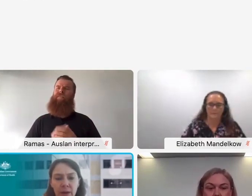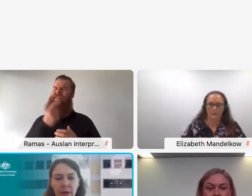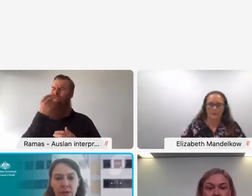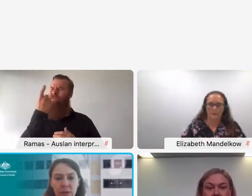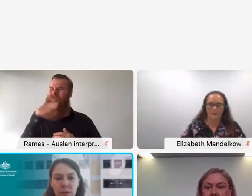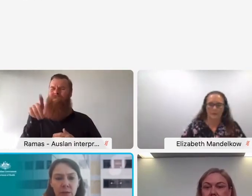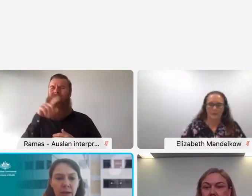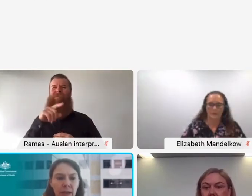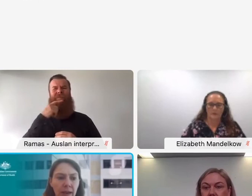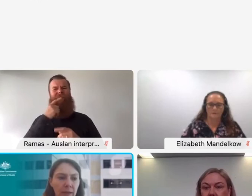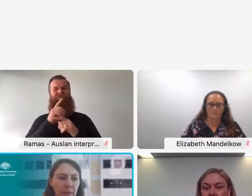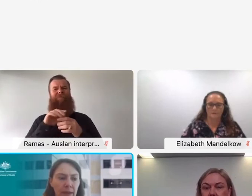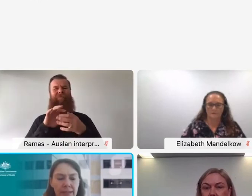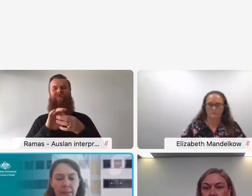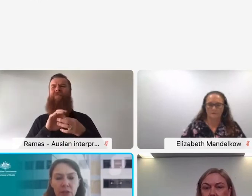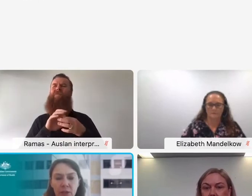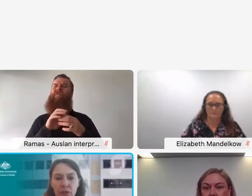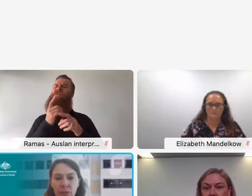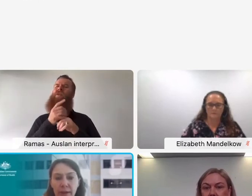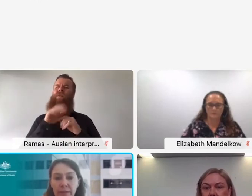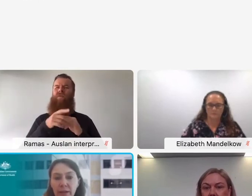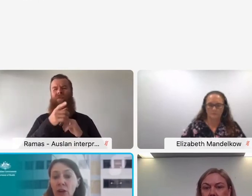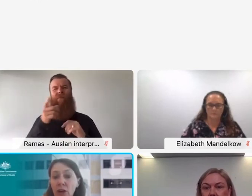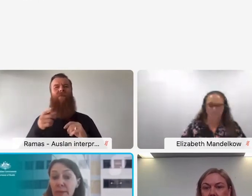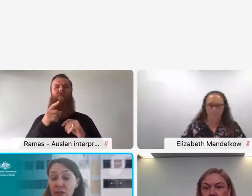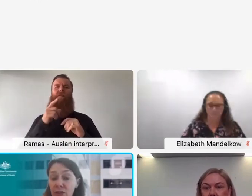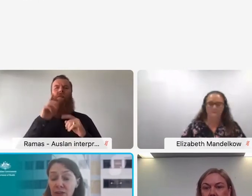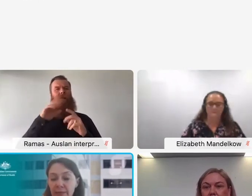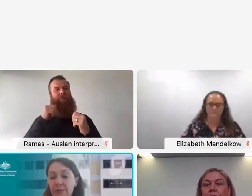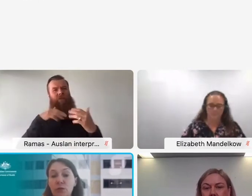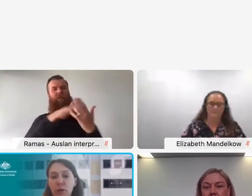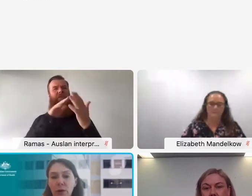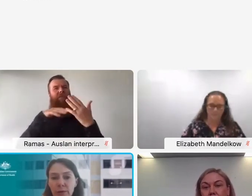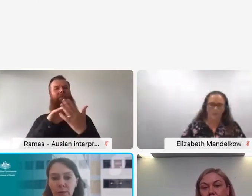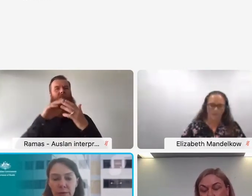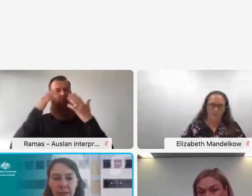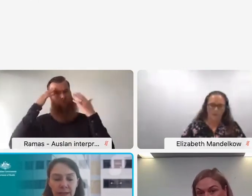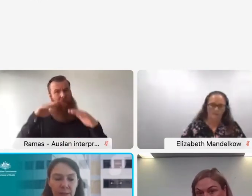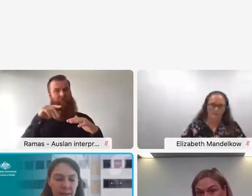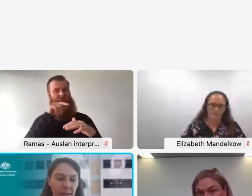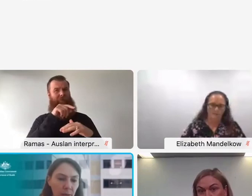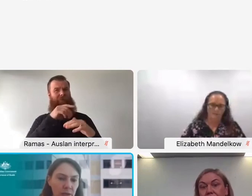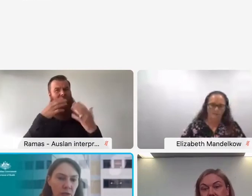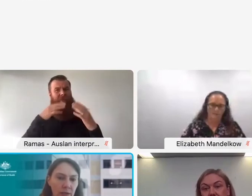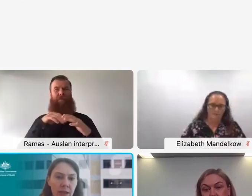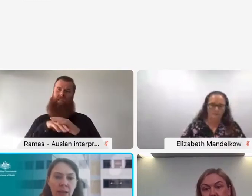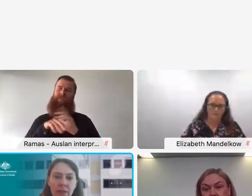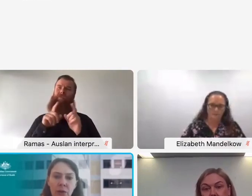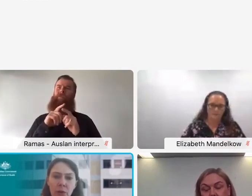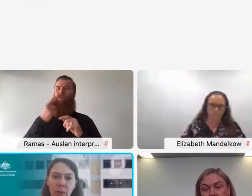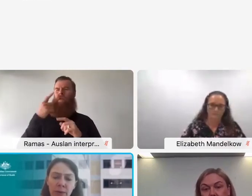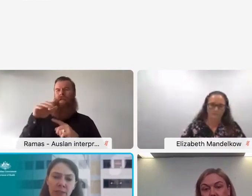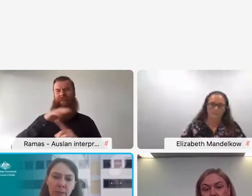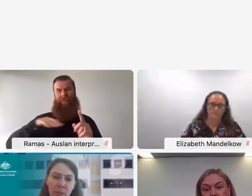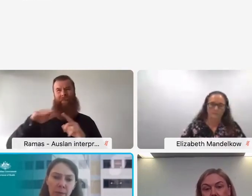making reference to, I guess, some of the challenges around accommodation and in Fitzroy Crossing in this particular question.